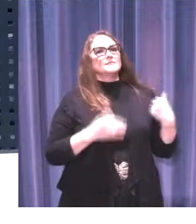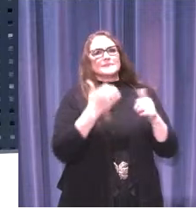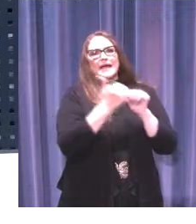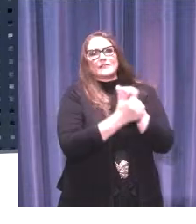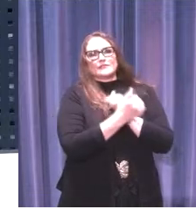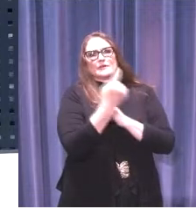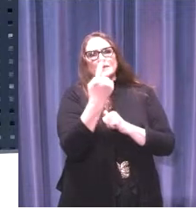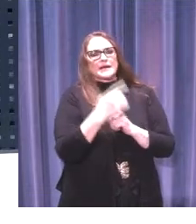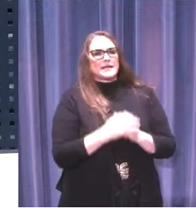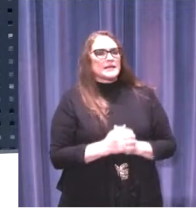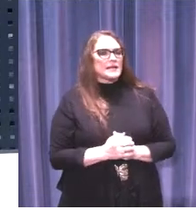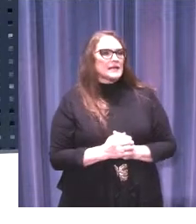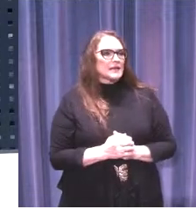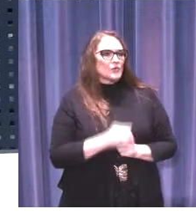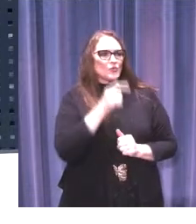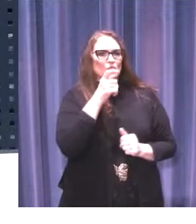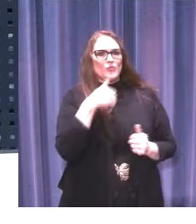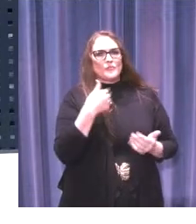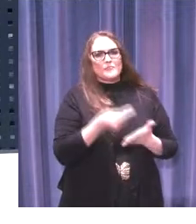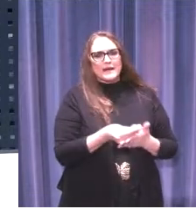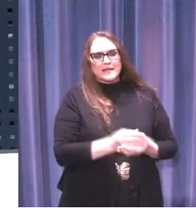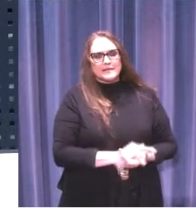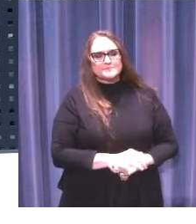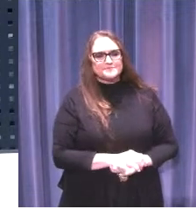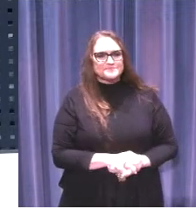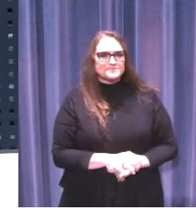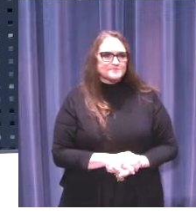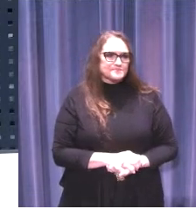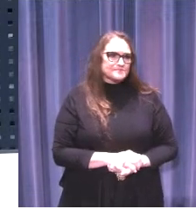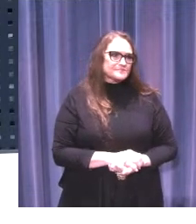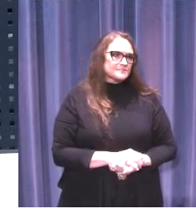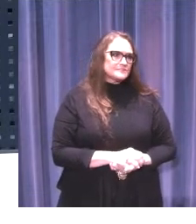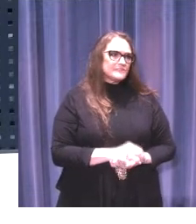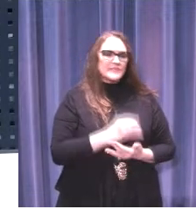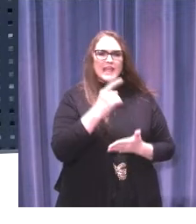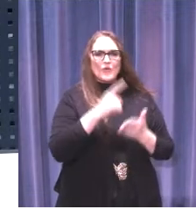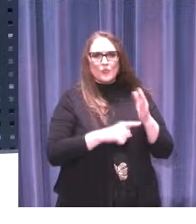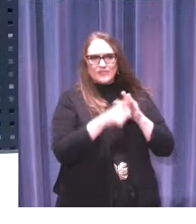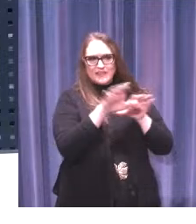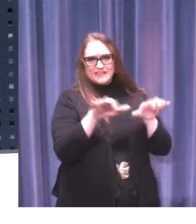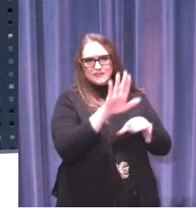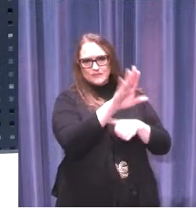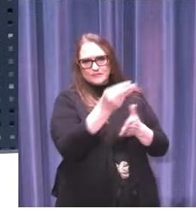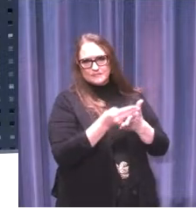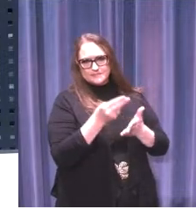everybody who had money and what they had done with it.